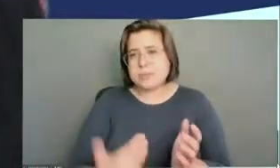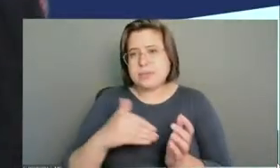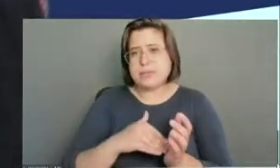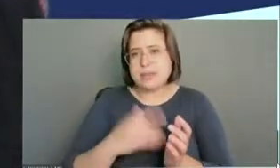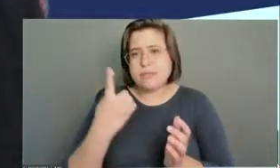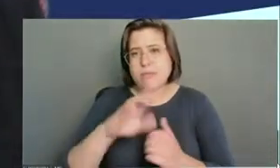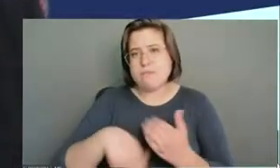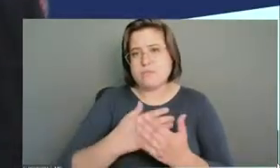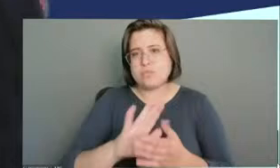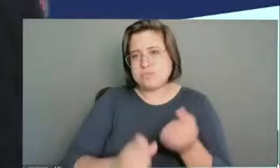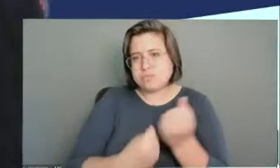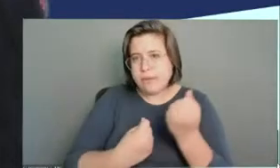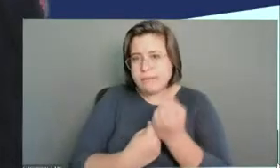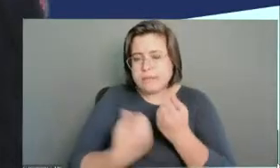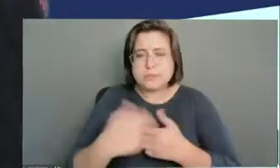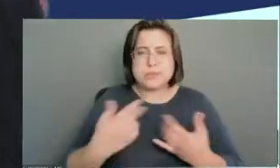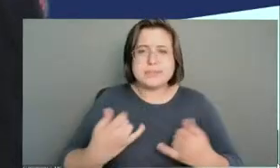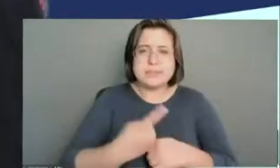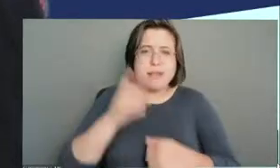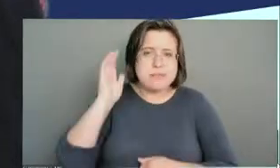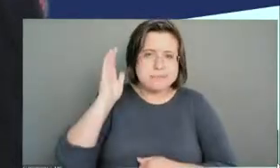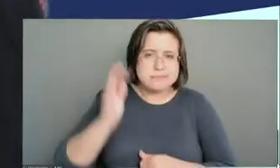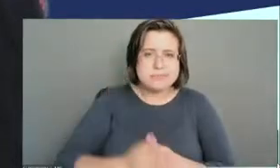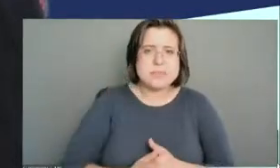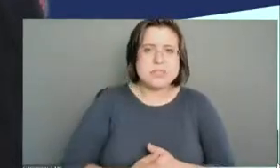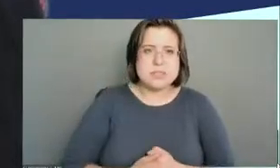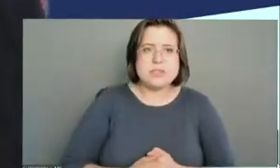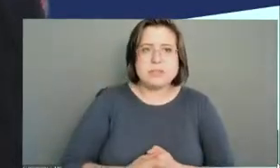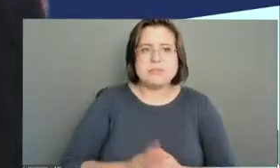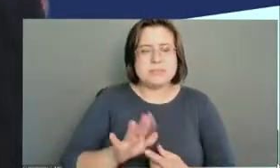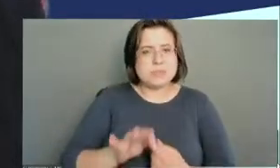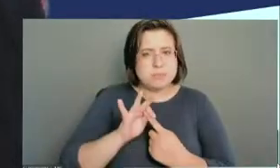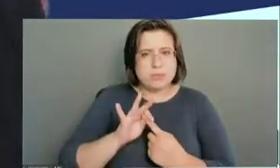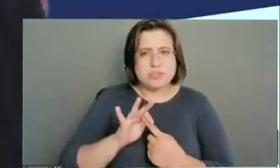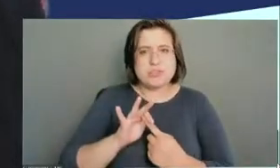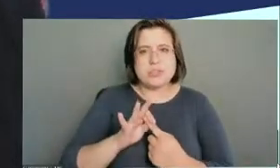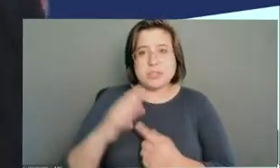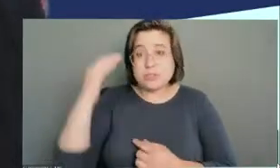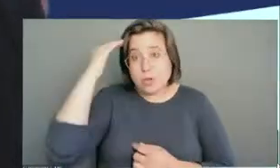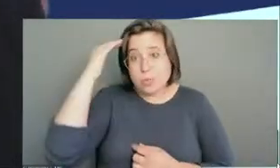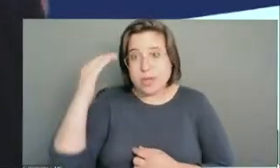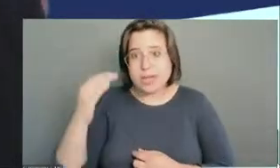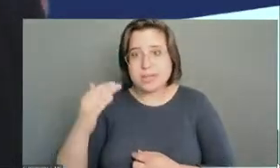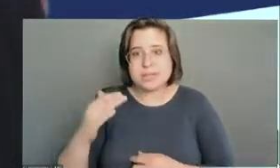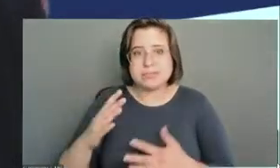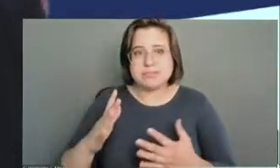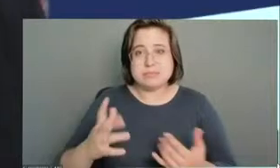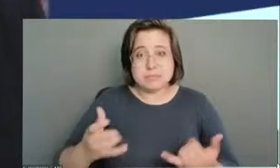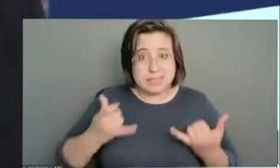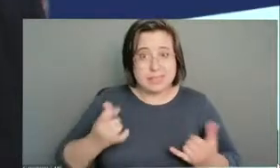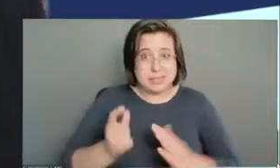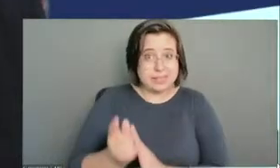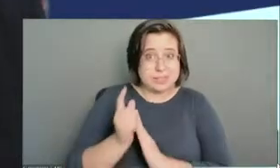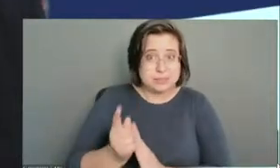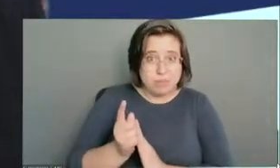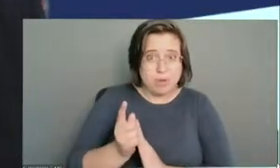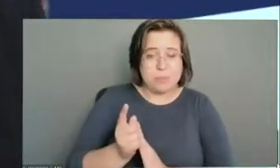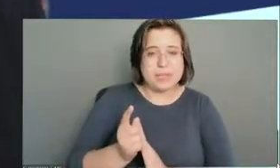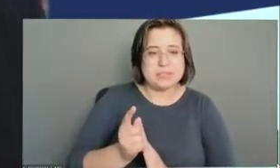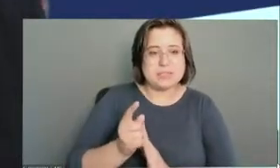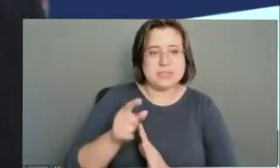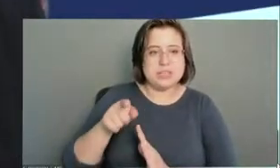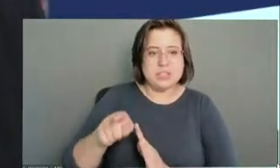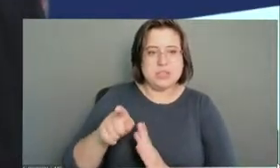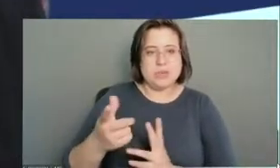advocacy for joining us today, especially knowing that at this moment you are navigating